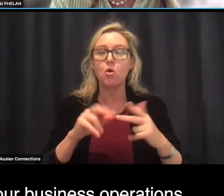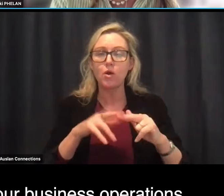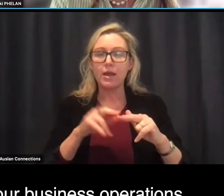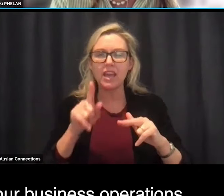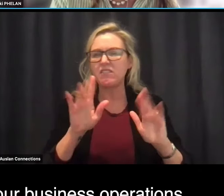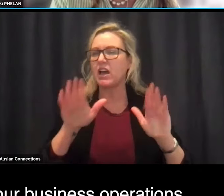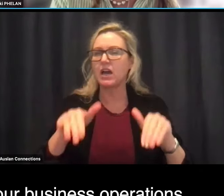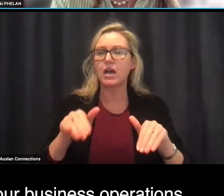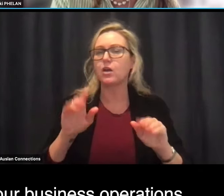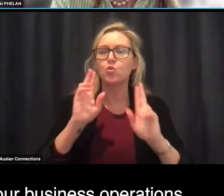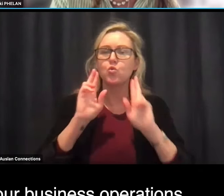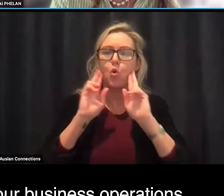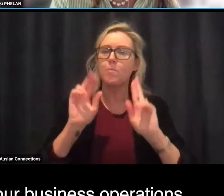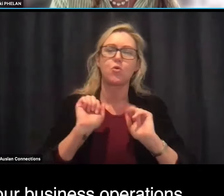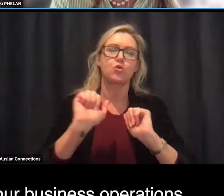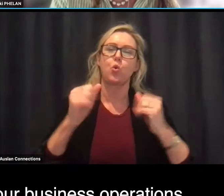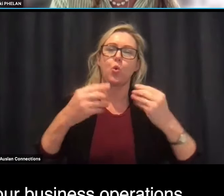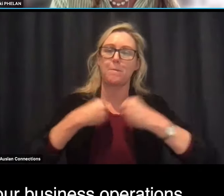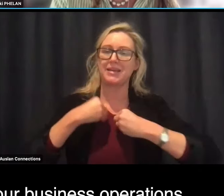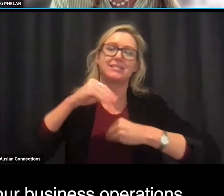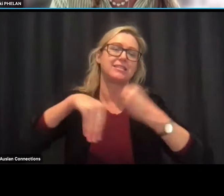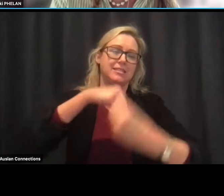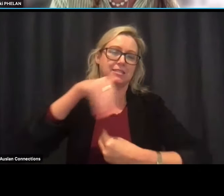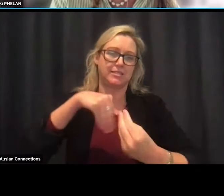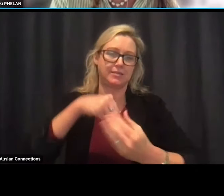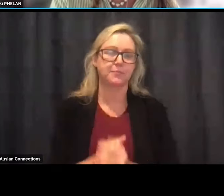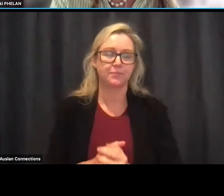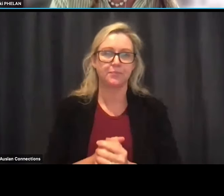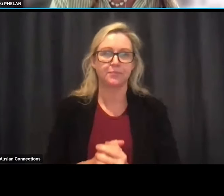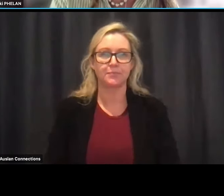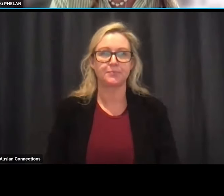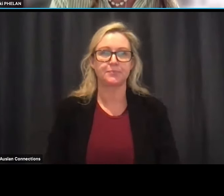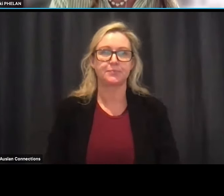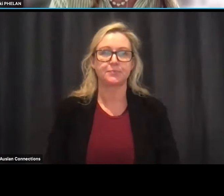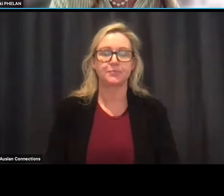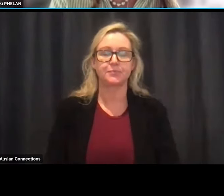normal part and expected part of your business operations.